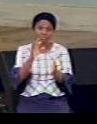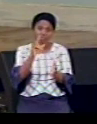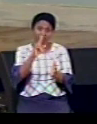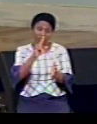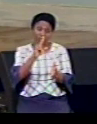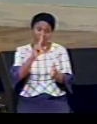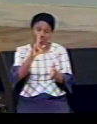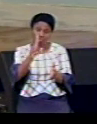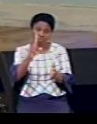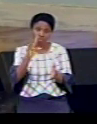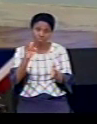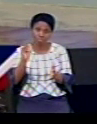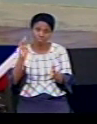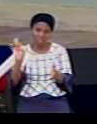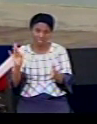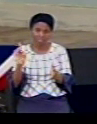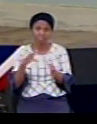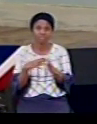Psalm